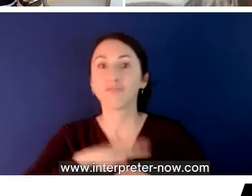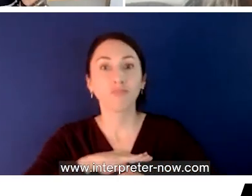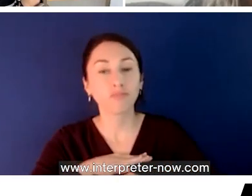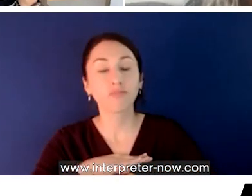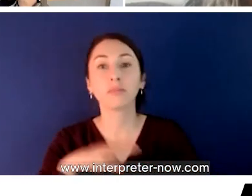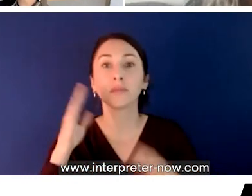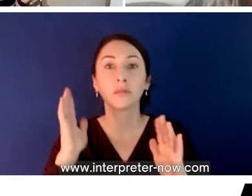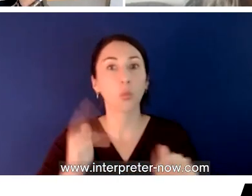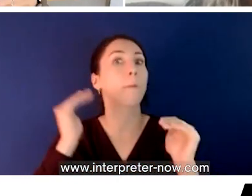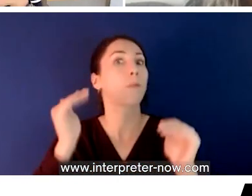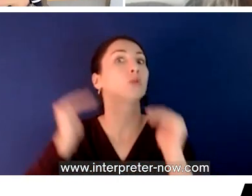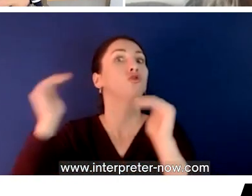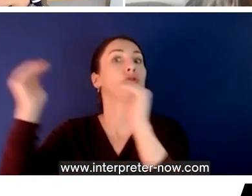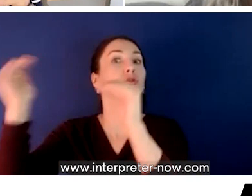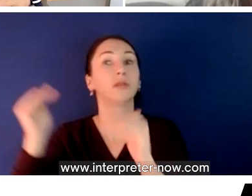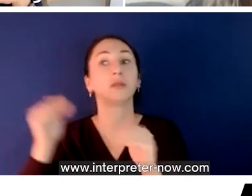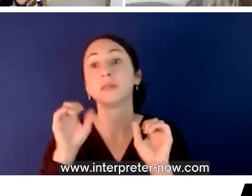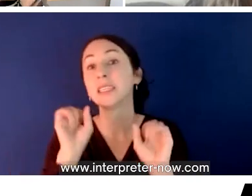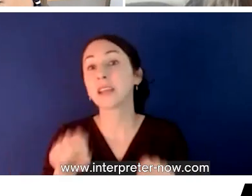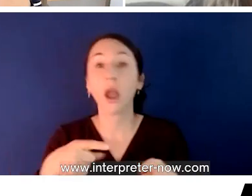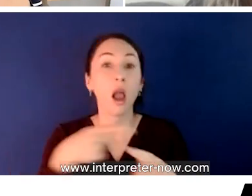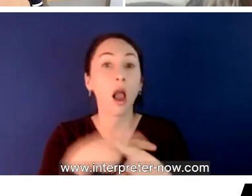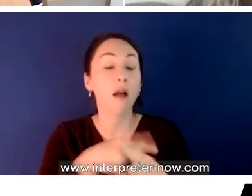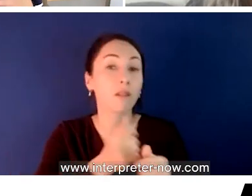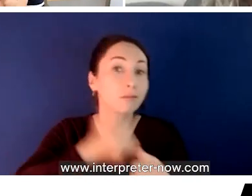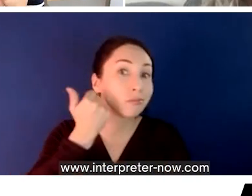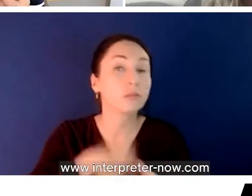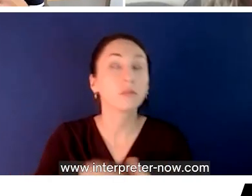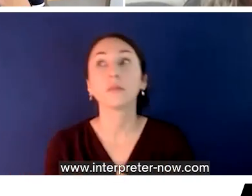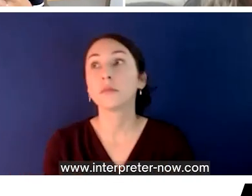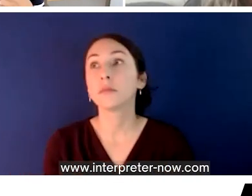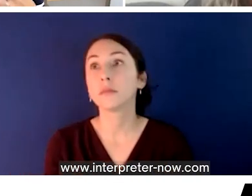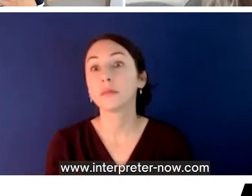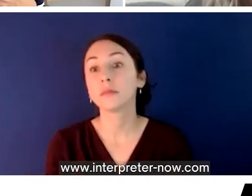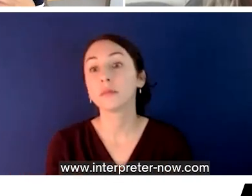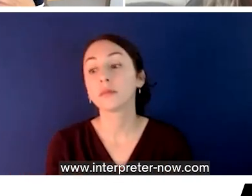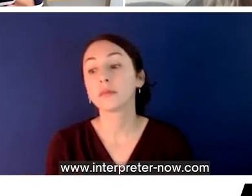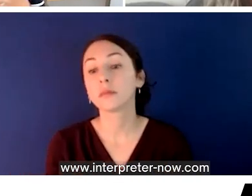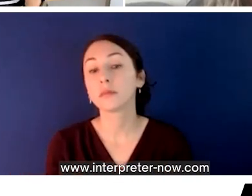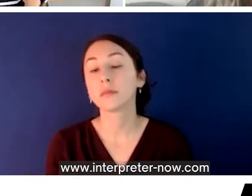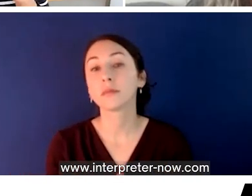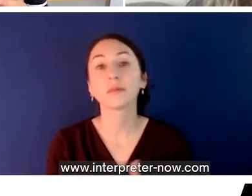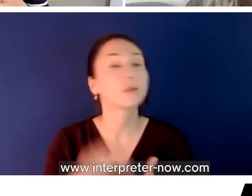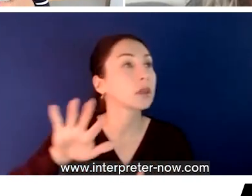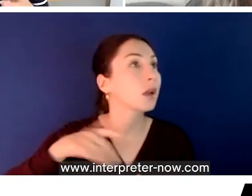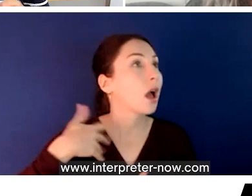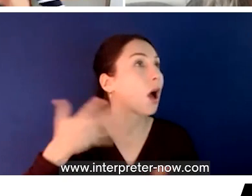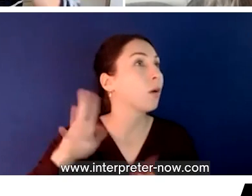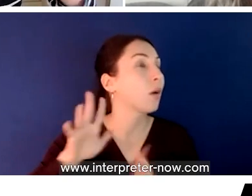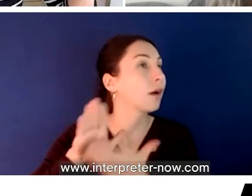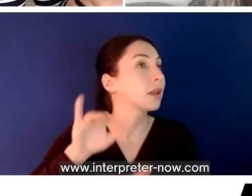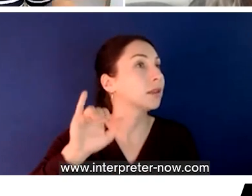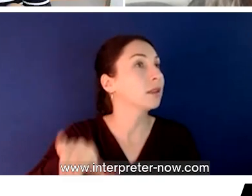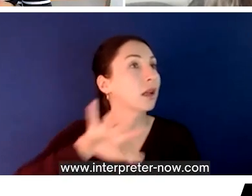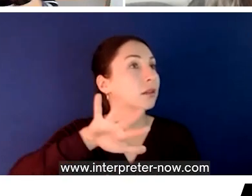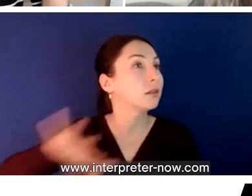not, and can be conflict averse, can say, I don't want to deal with that. Let's not deal with that,